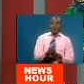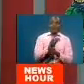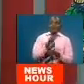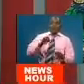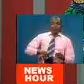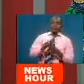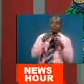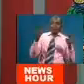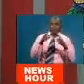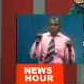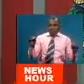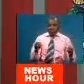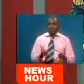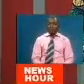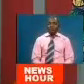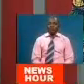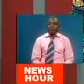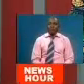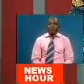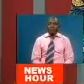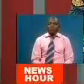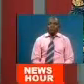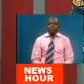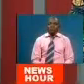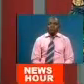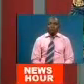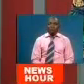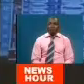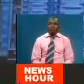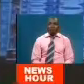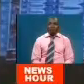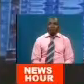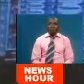was declared by the management of the bank under review.